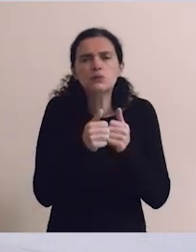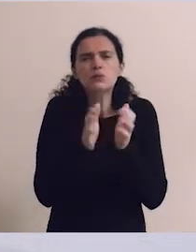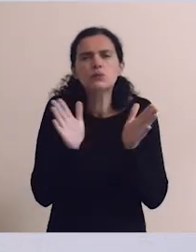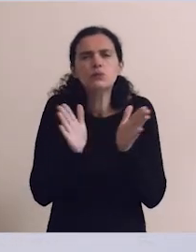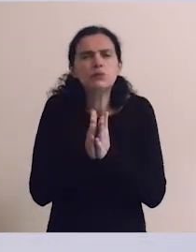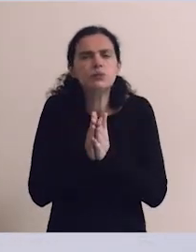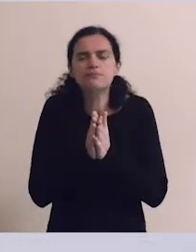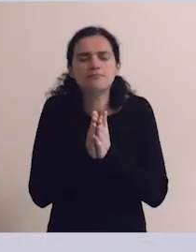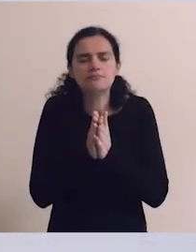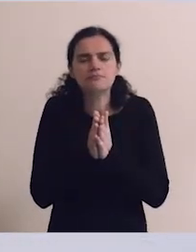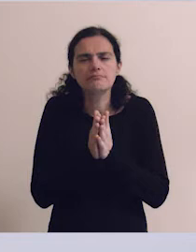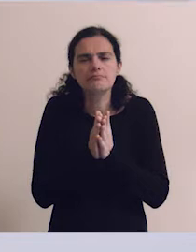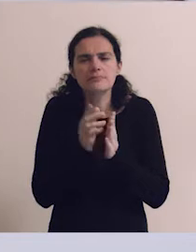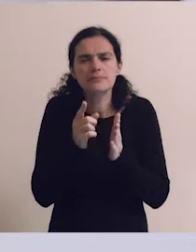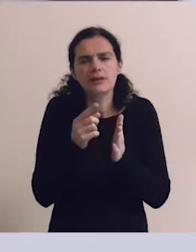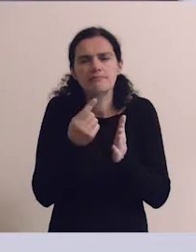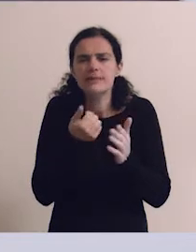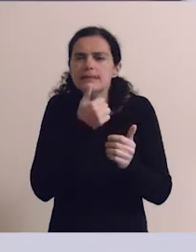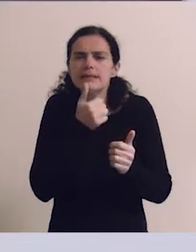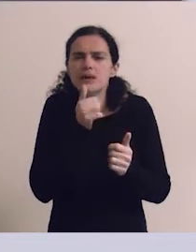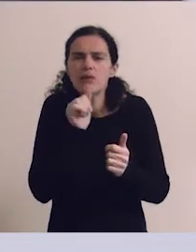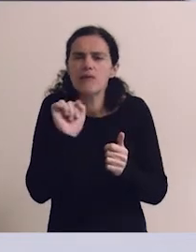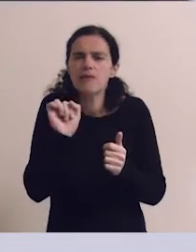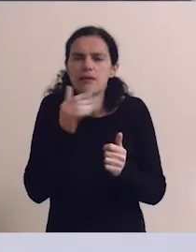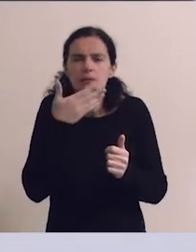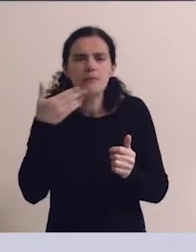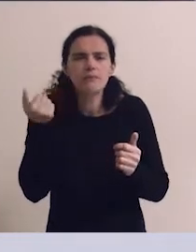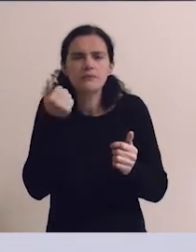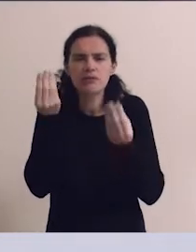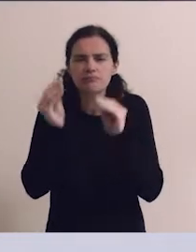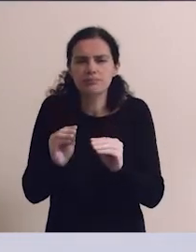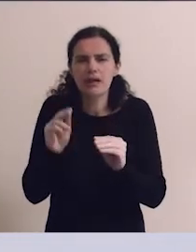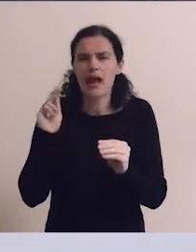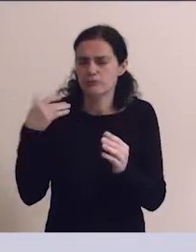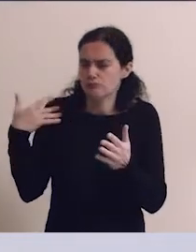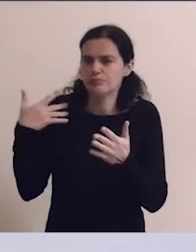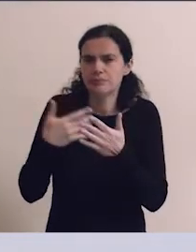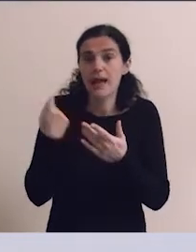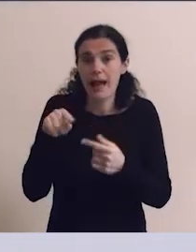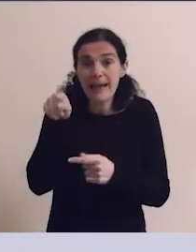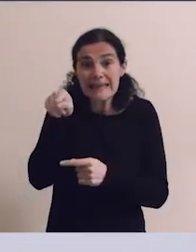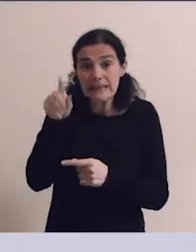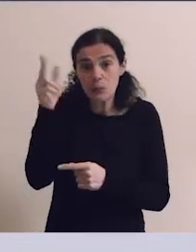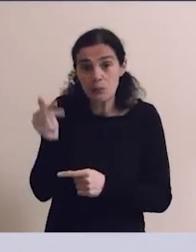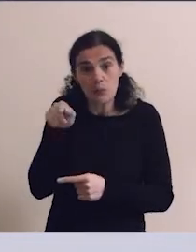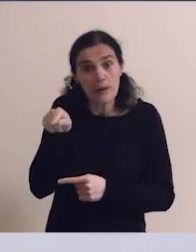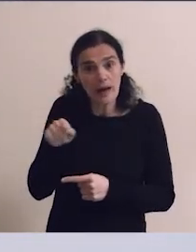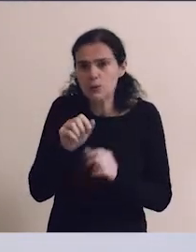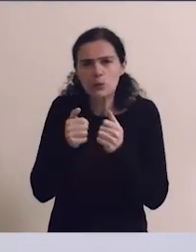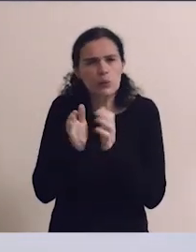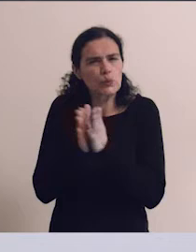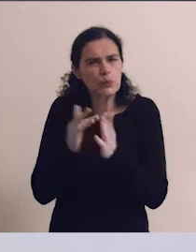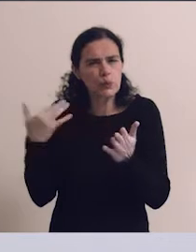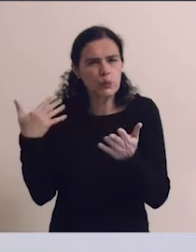all the aesthetic decision that she has made over the years implemented here. In